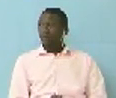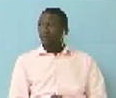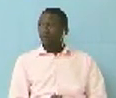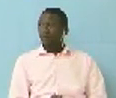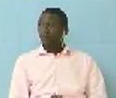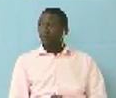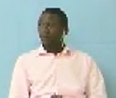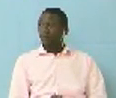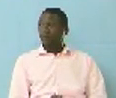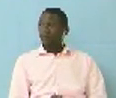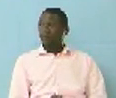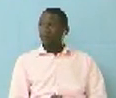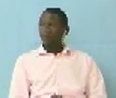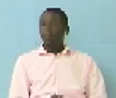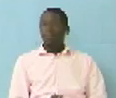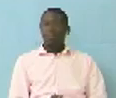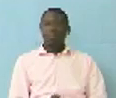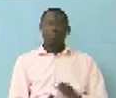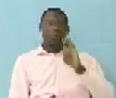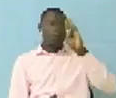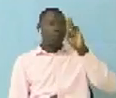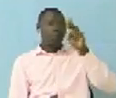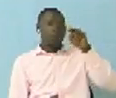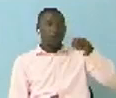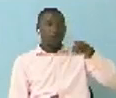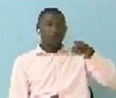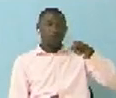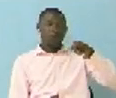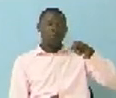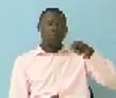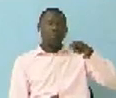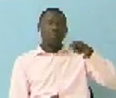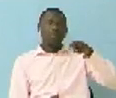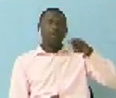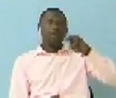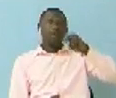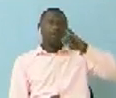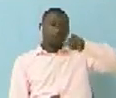Microphone. Bunja Dabo testified